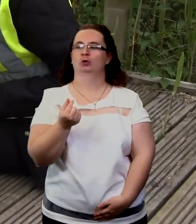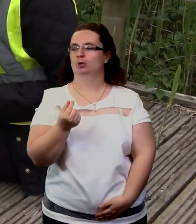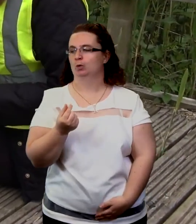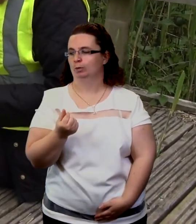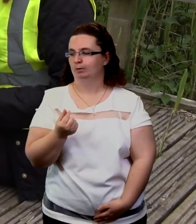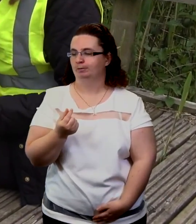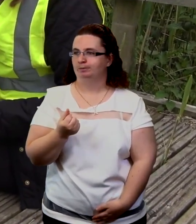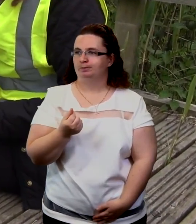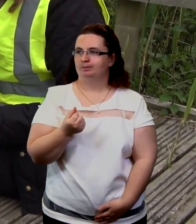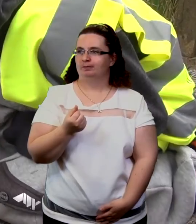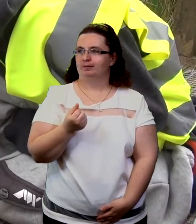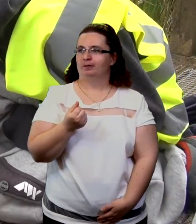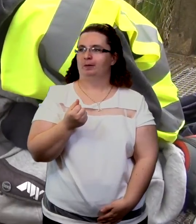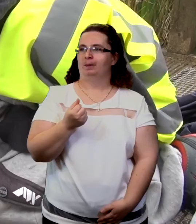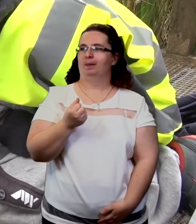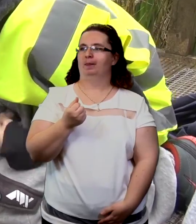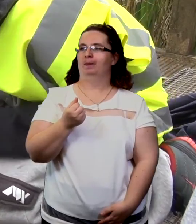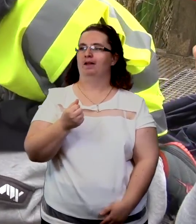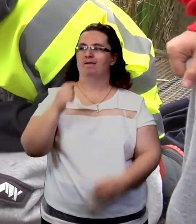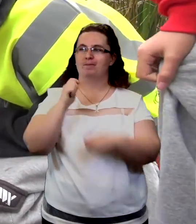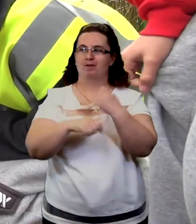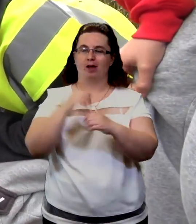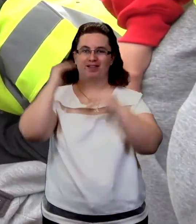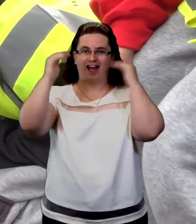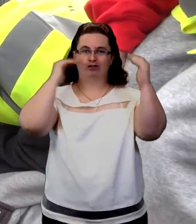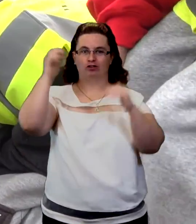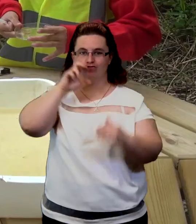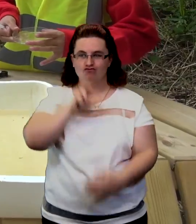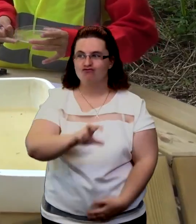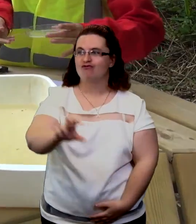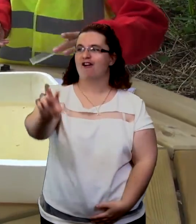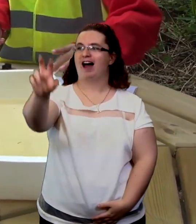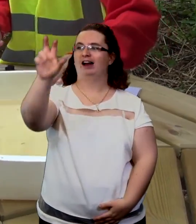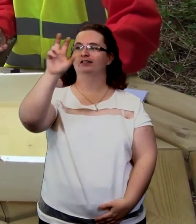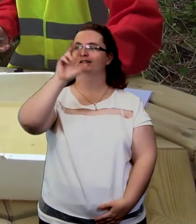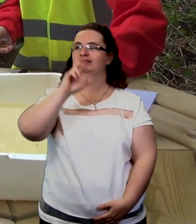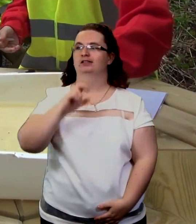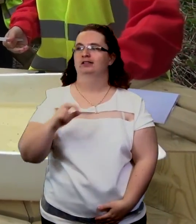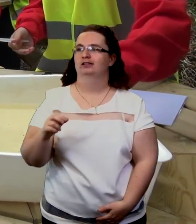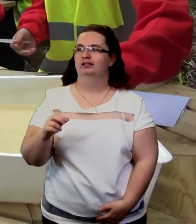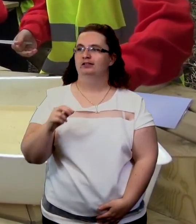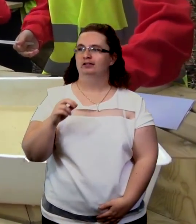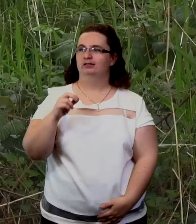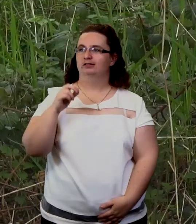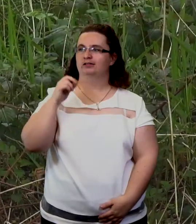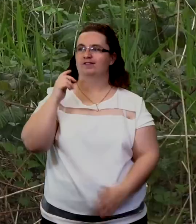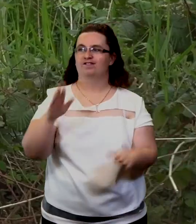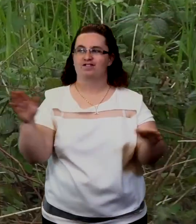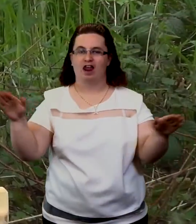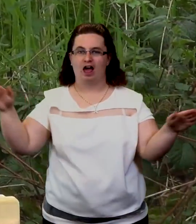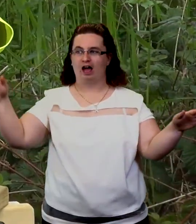We found something. We hinge education around sorts of stuff that they can actually take away with them. Why